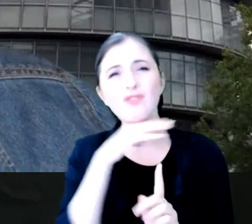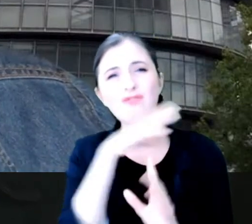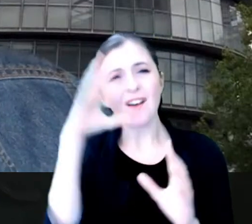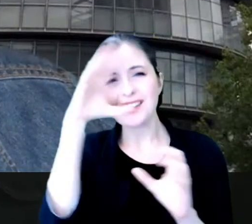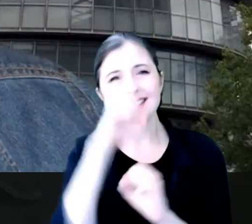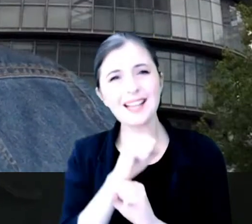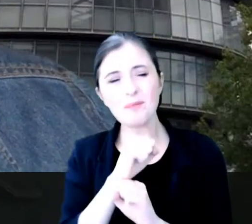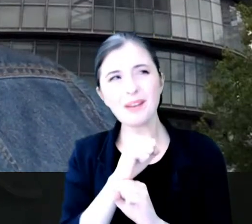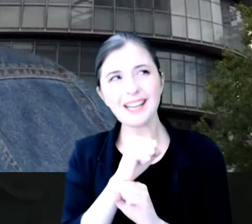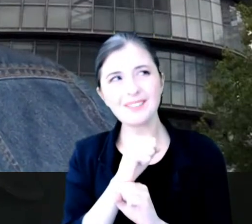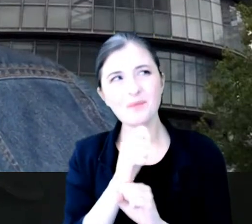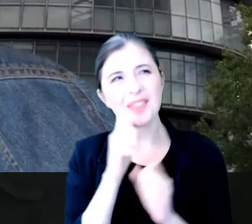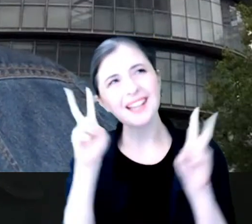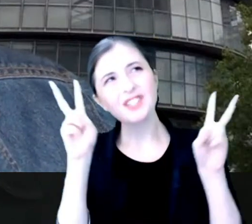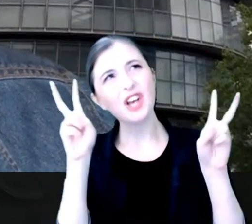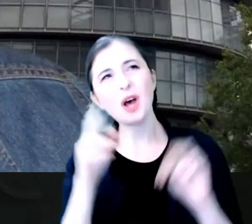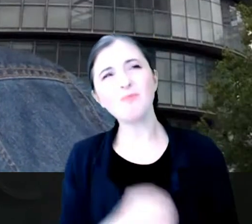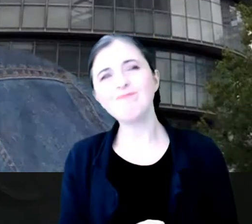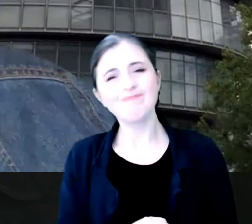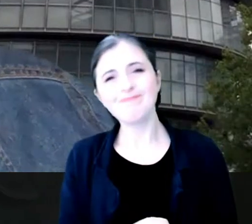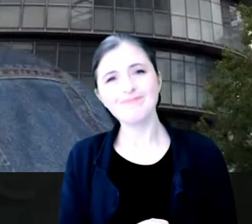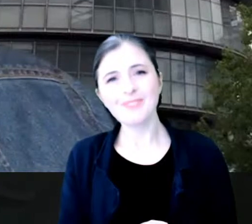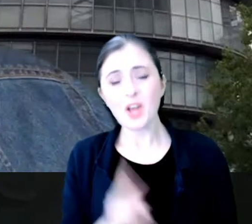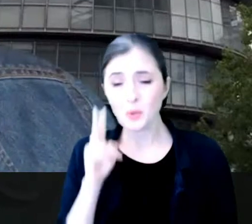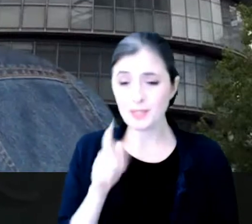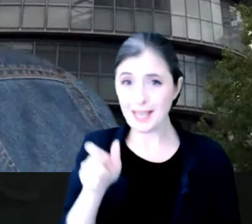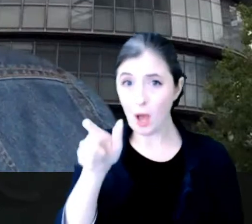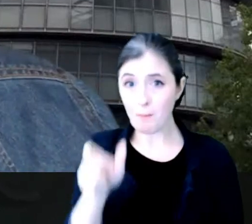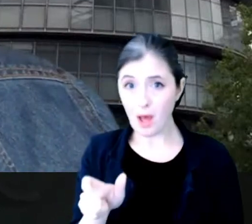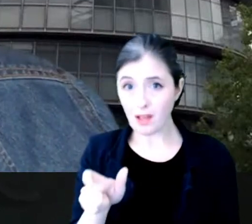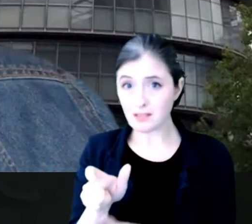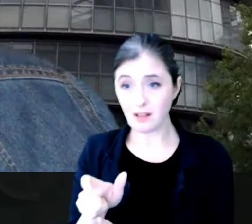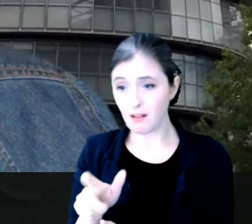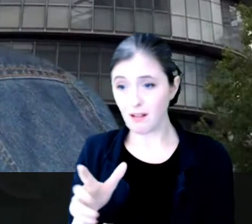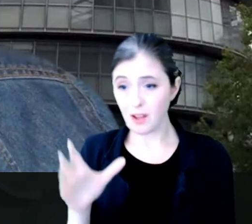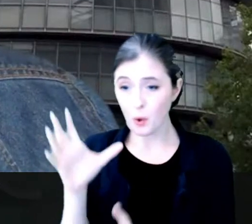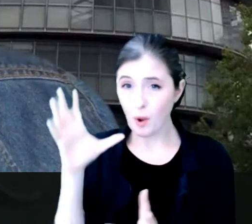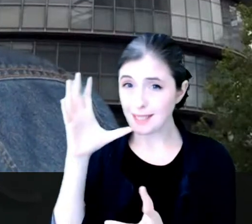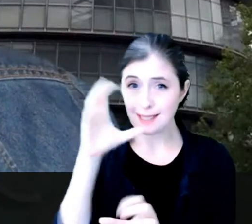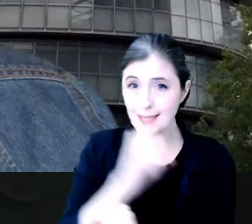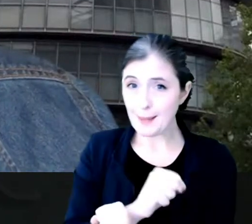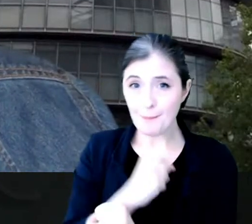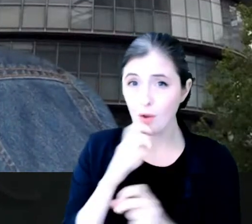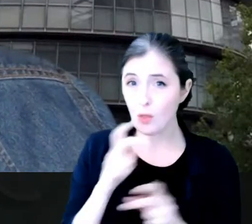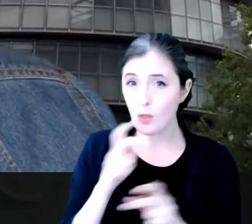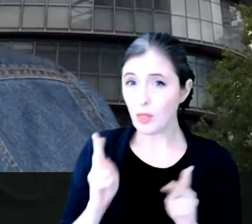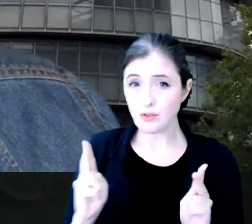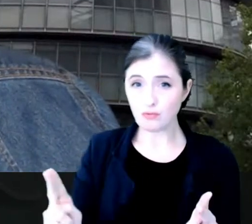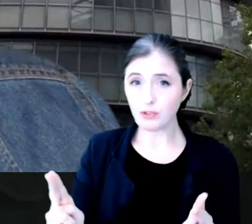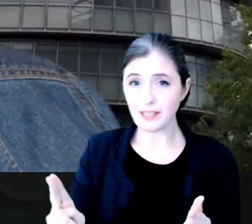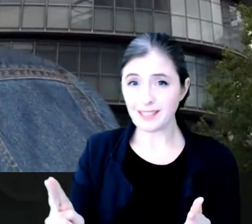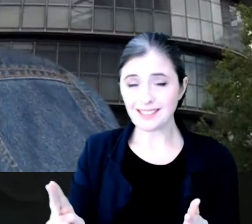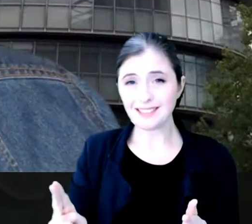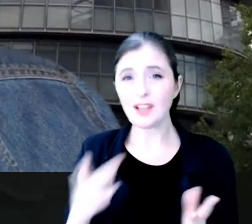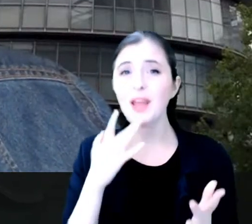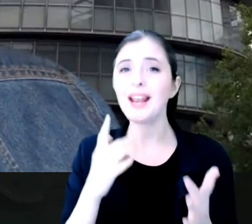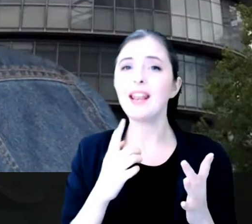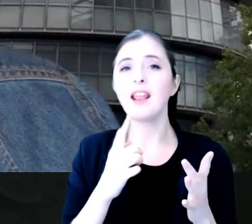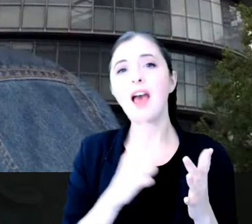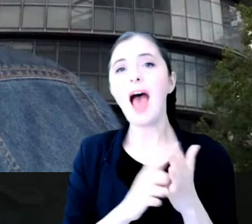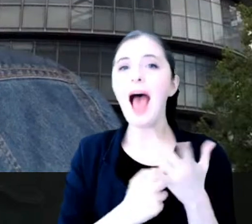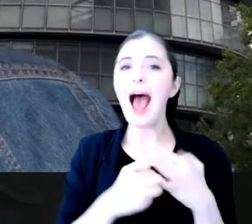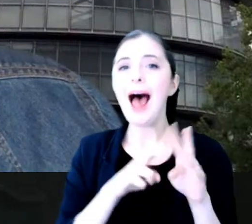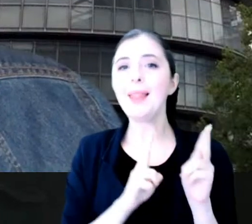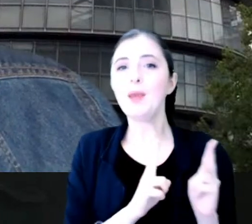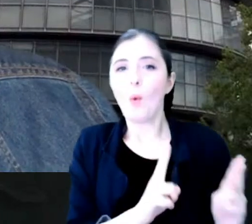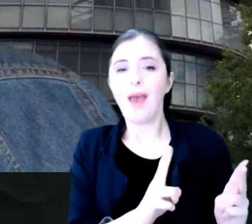people who are desolated, who are sleeping on the streets, in alleyways, and who have